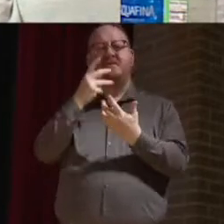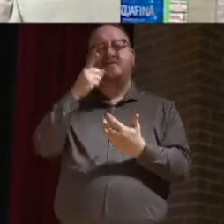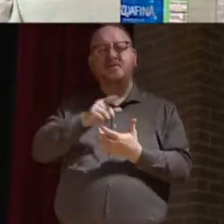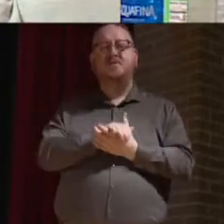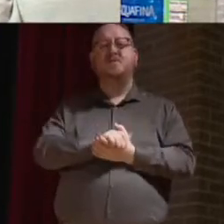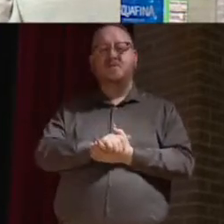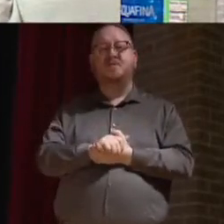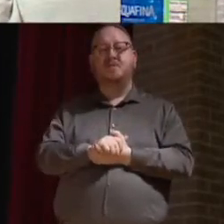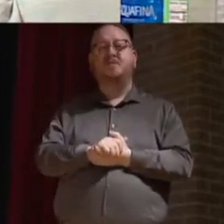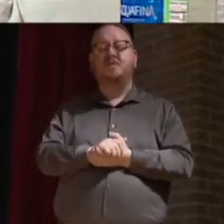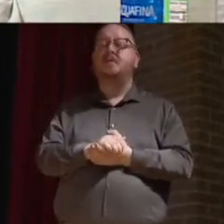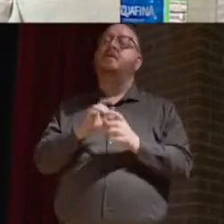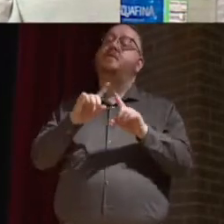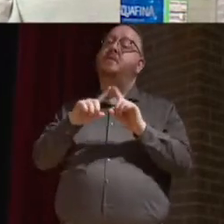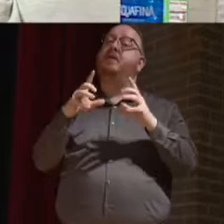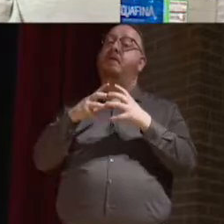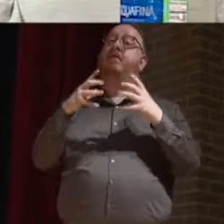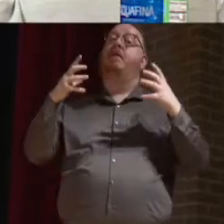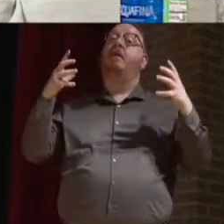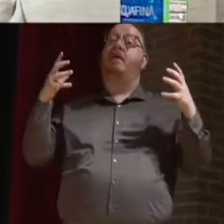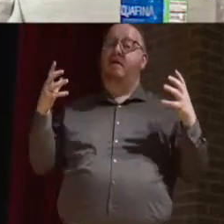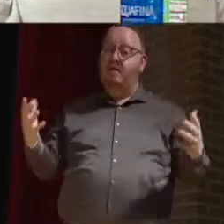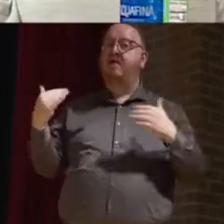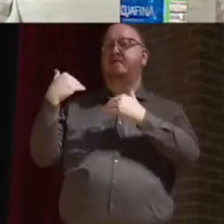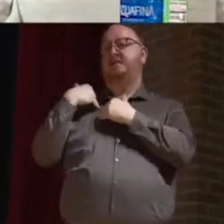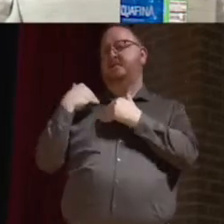There's lots of opportunity for that.